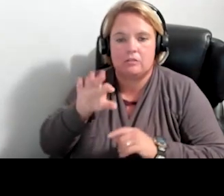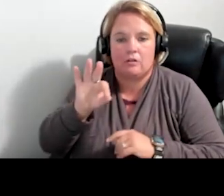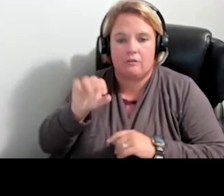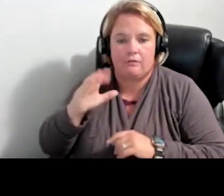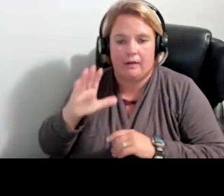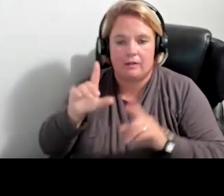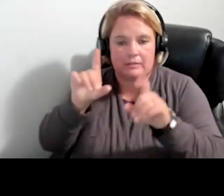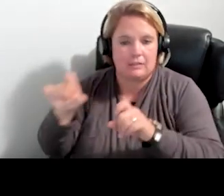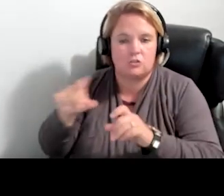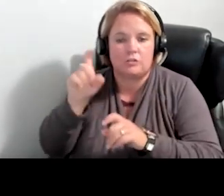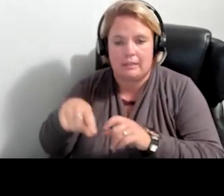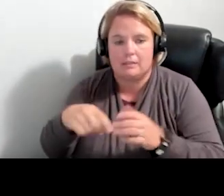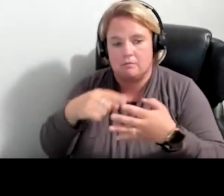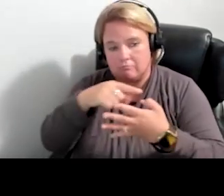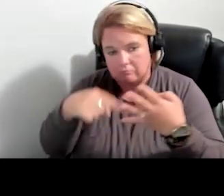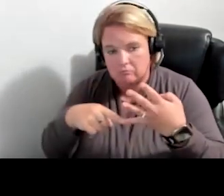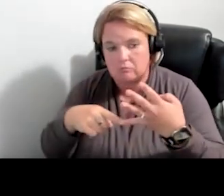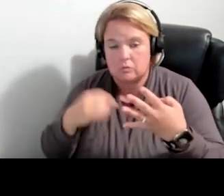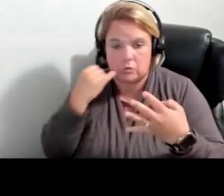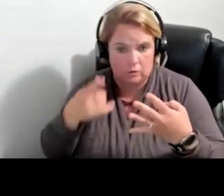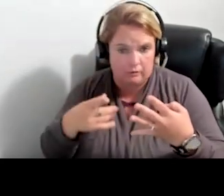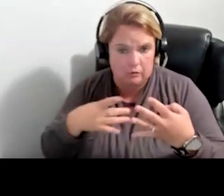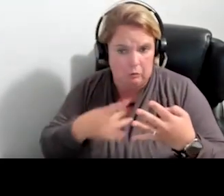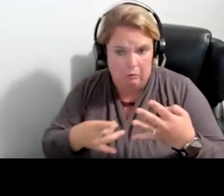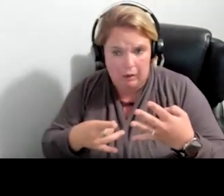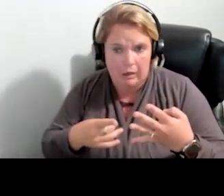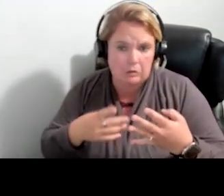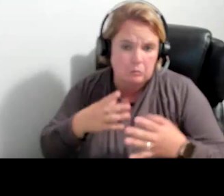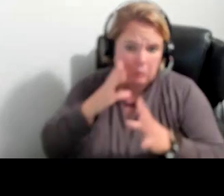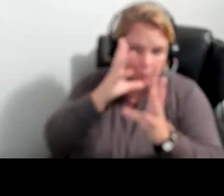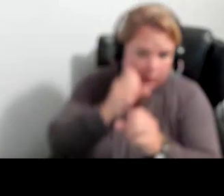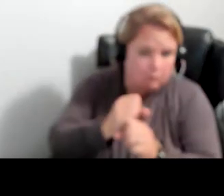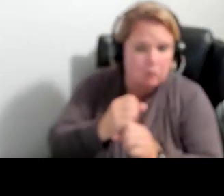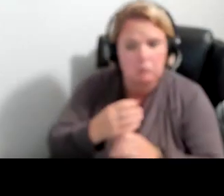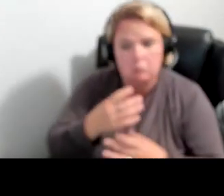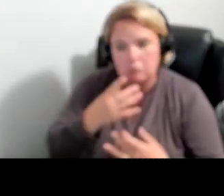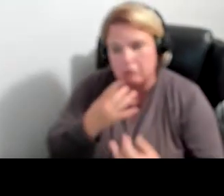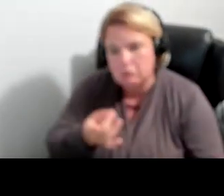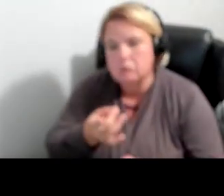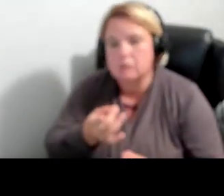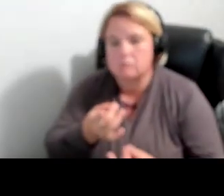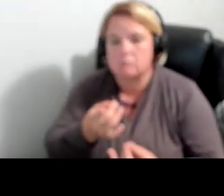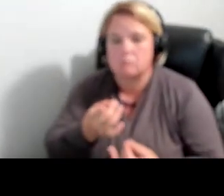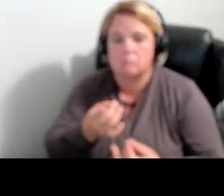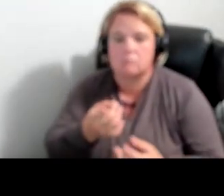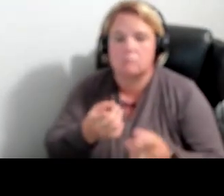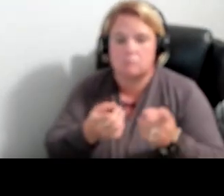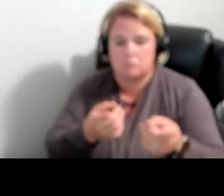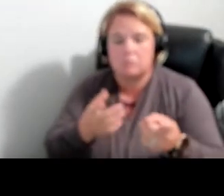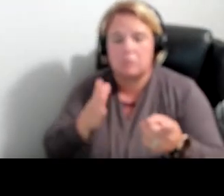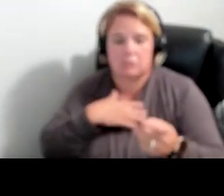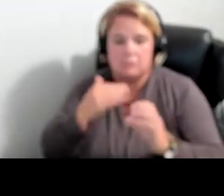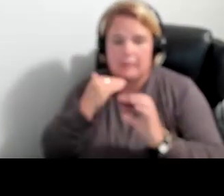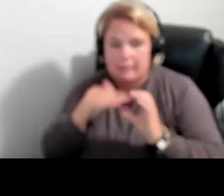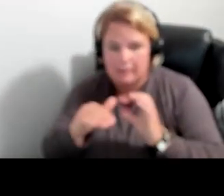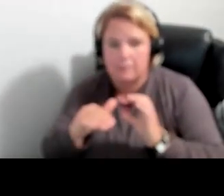needed. So if you saw anything that you liked today from anyone here, here's my